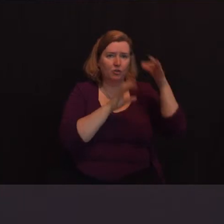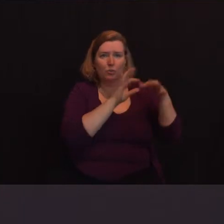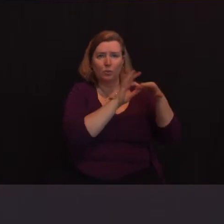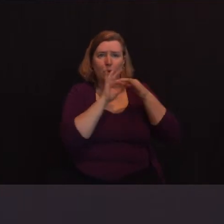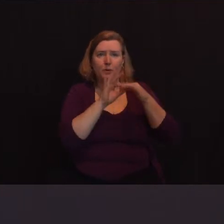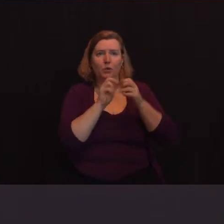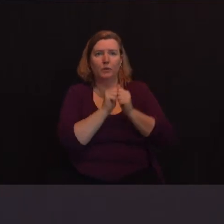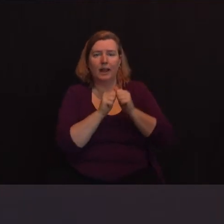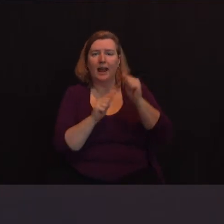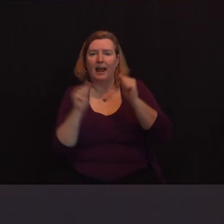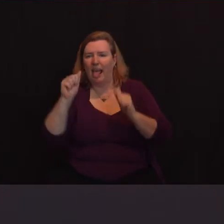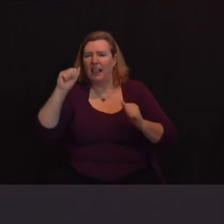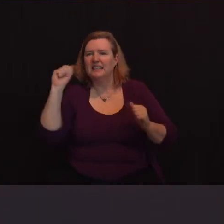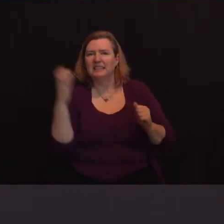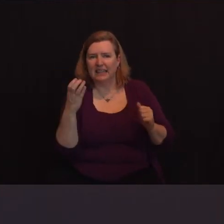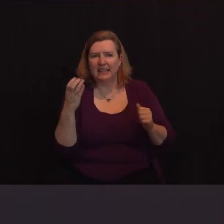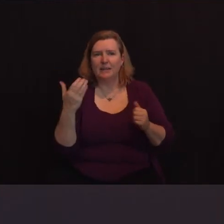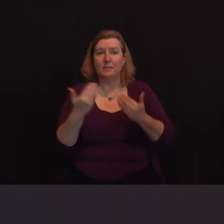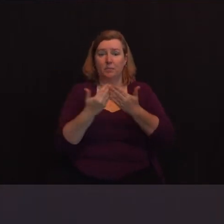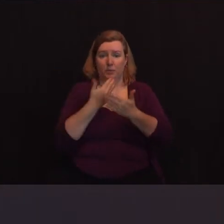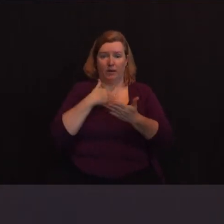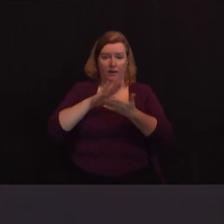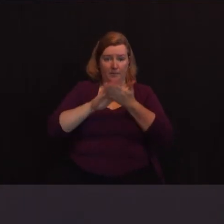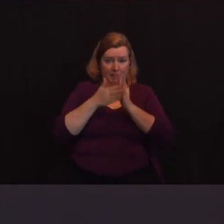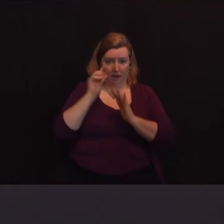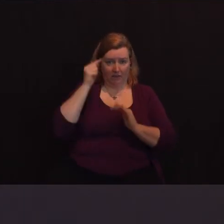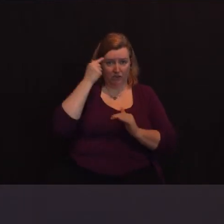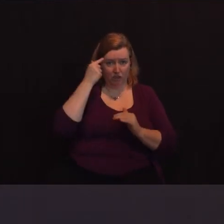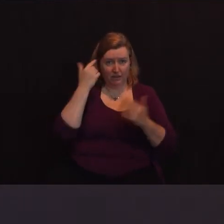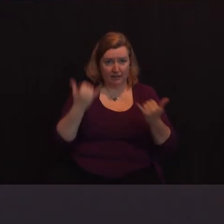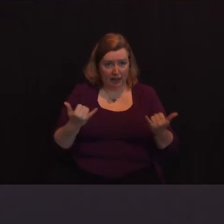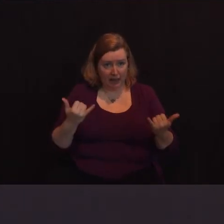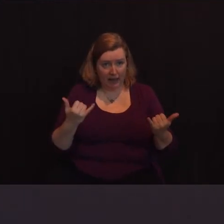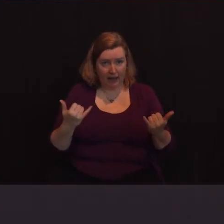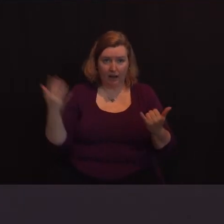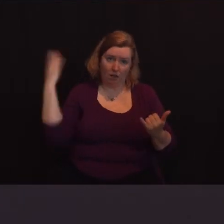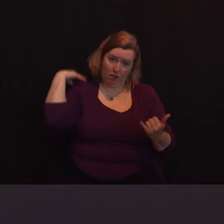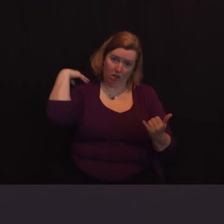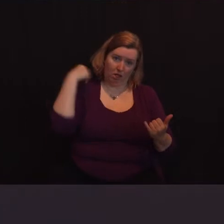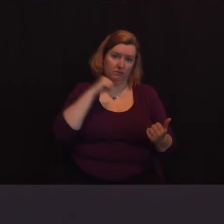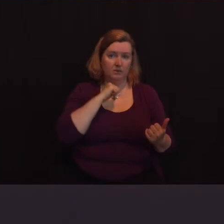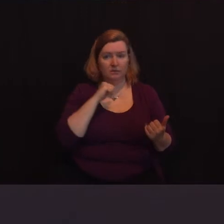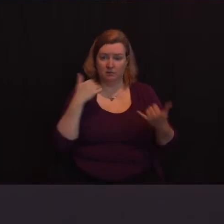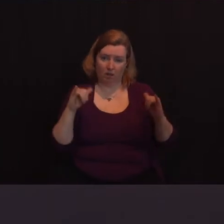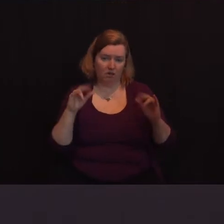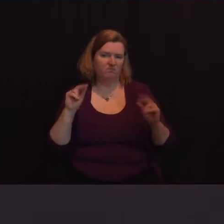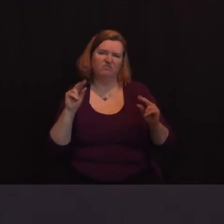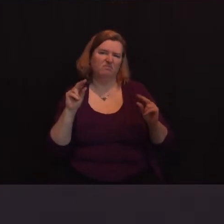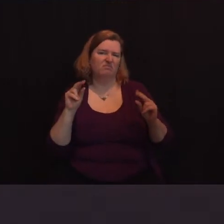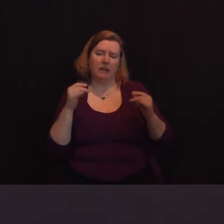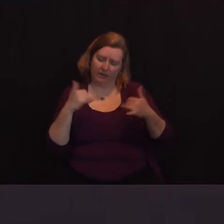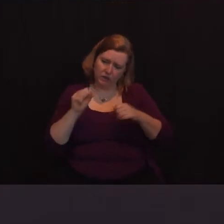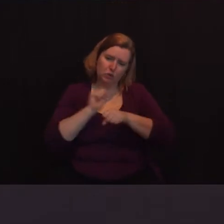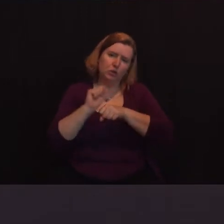before we got here. And I'm not patting ourselves on the back, because there's still work to be done. But it was